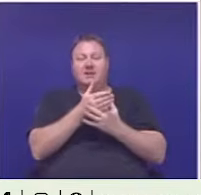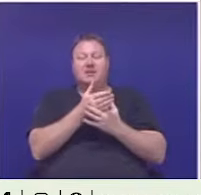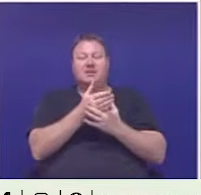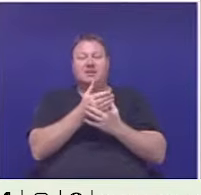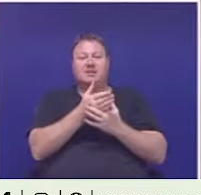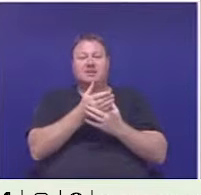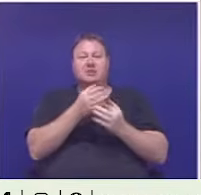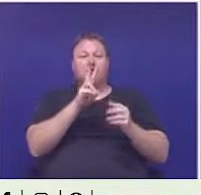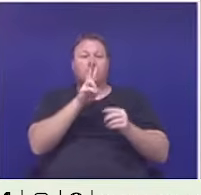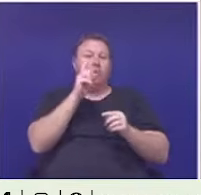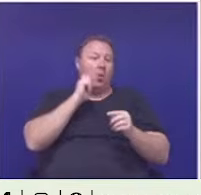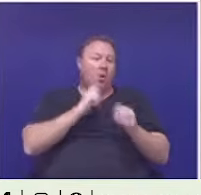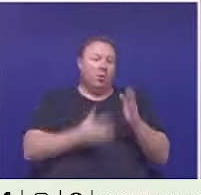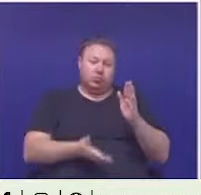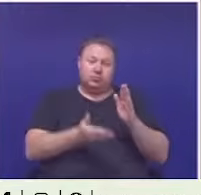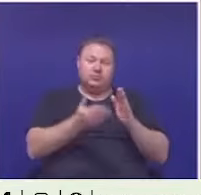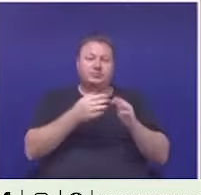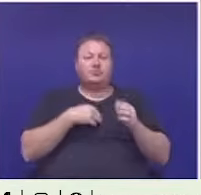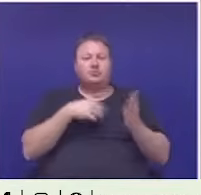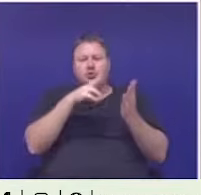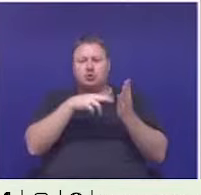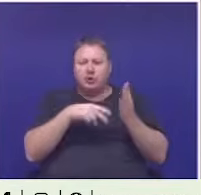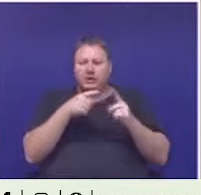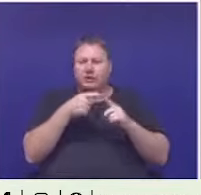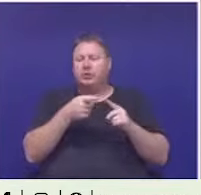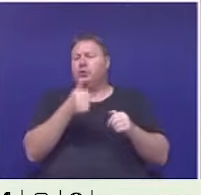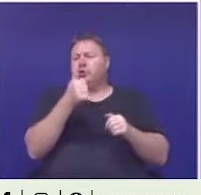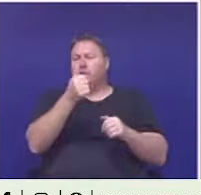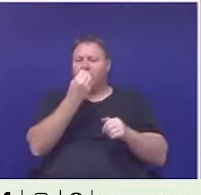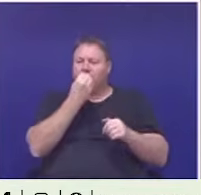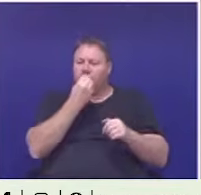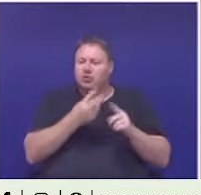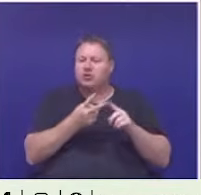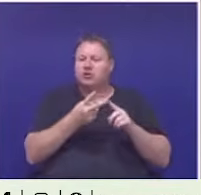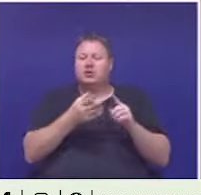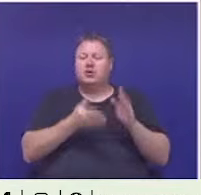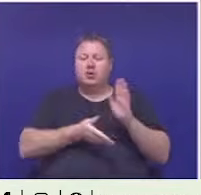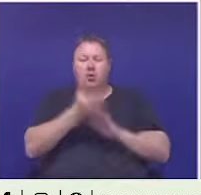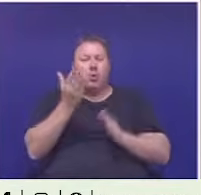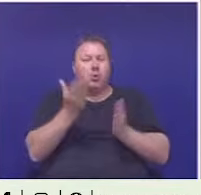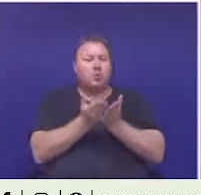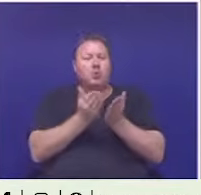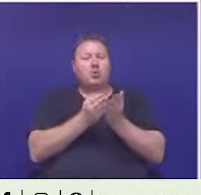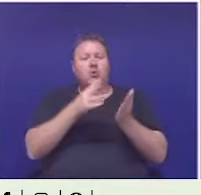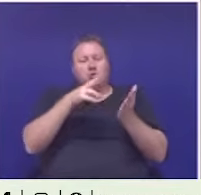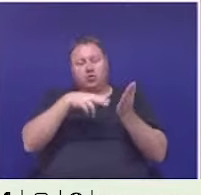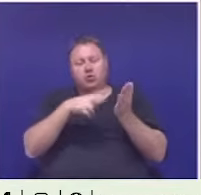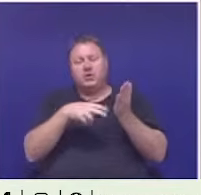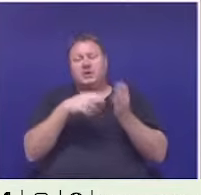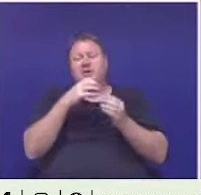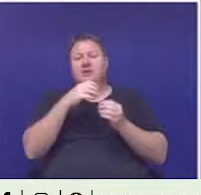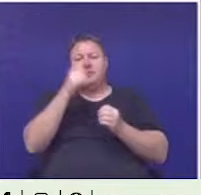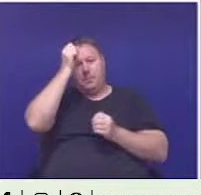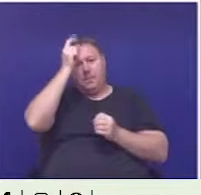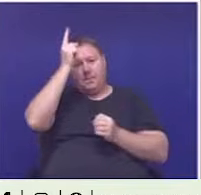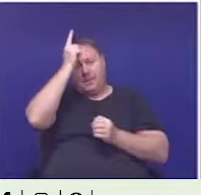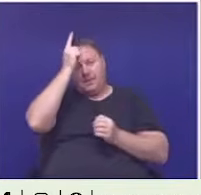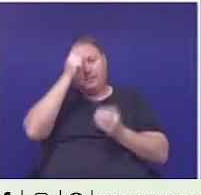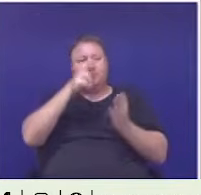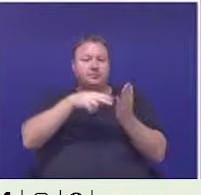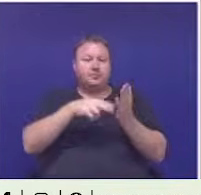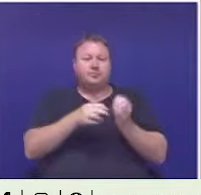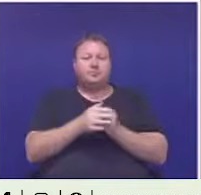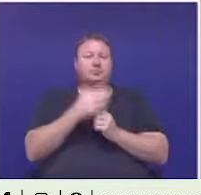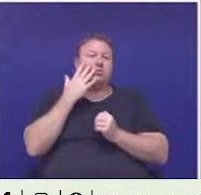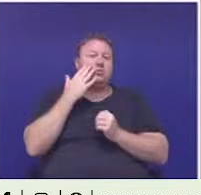old. They are being read to. They've got good nutrition. They go to school. They're able to read and read for meaning. By the time they turn